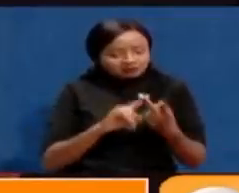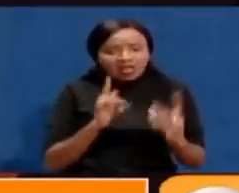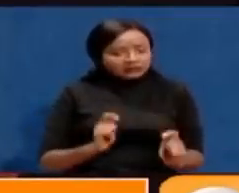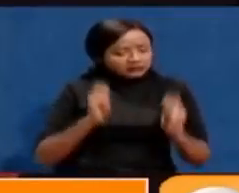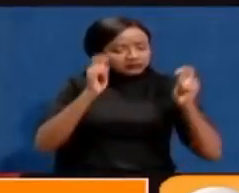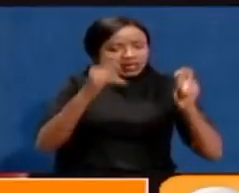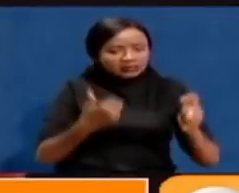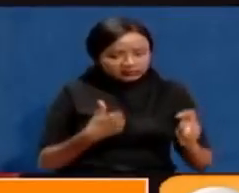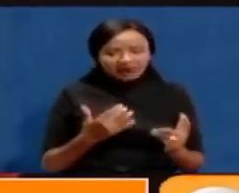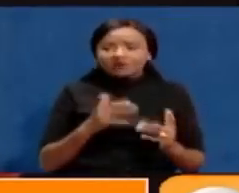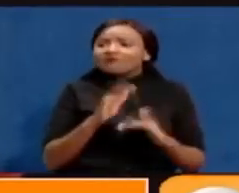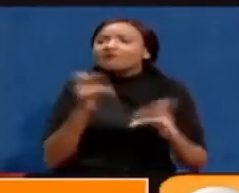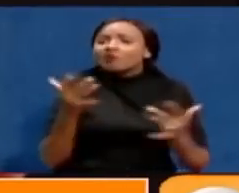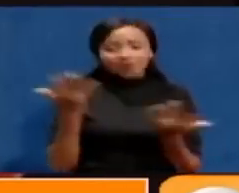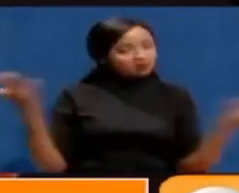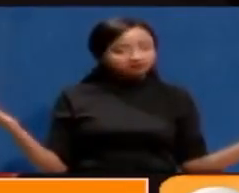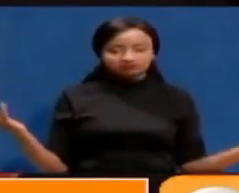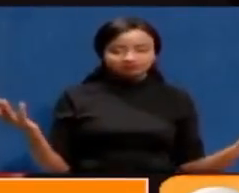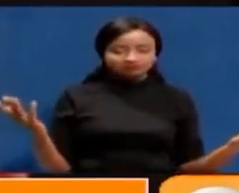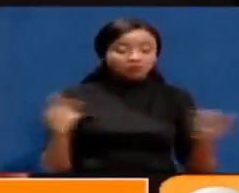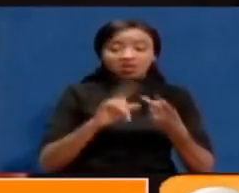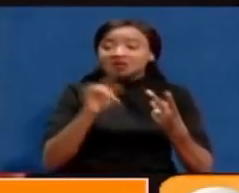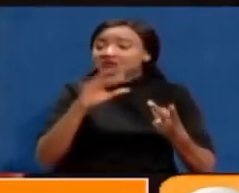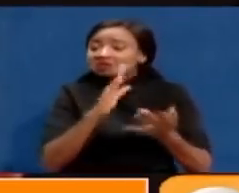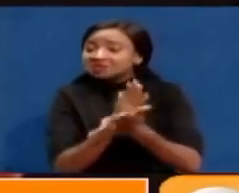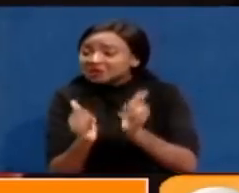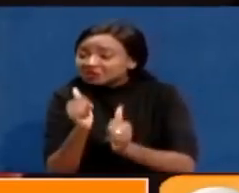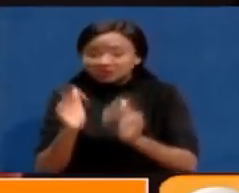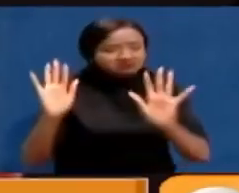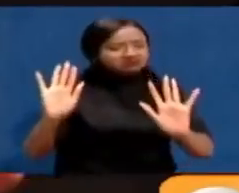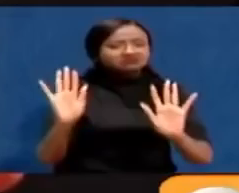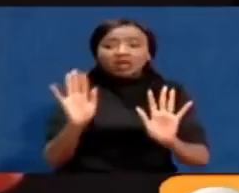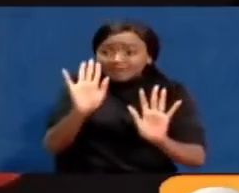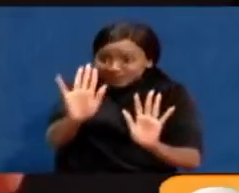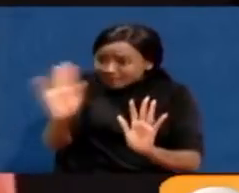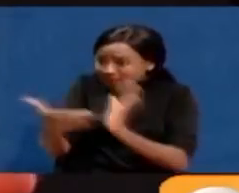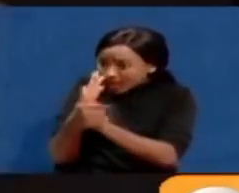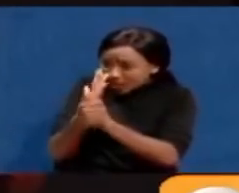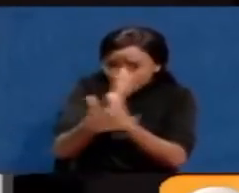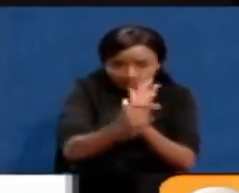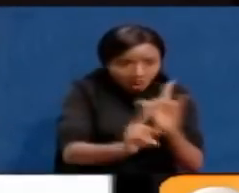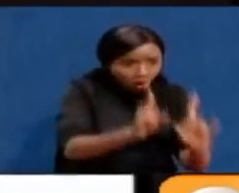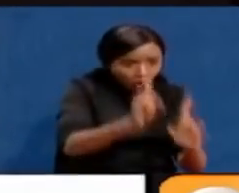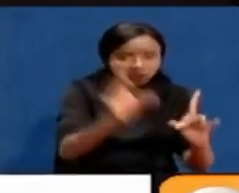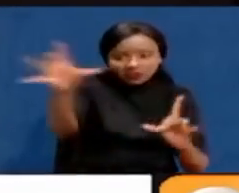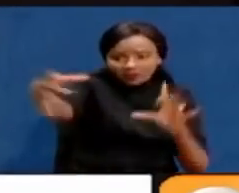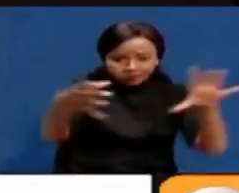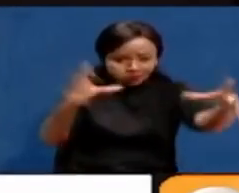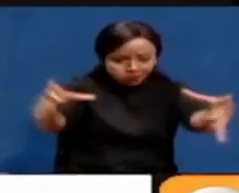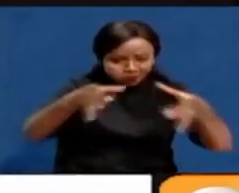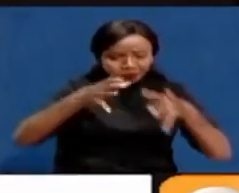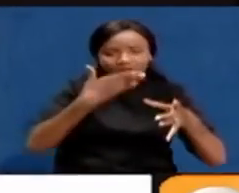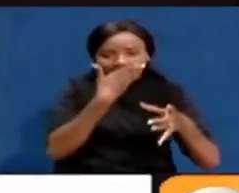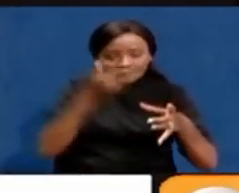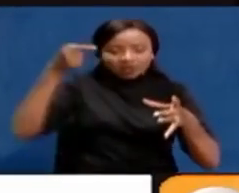talents, regardless of where they come from, regardless of what department they're in. We are using the best that